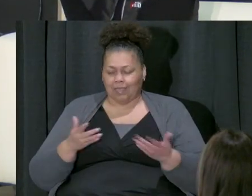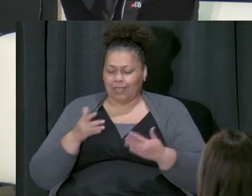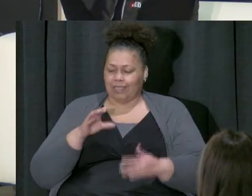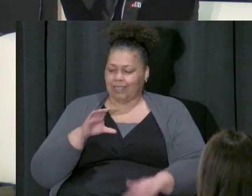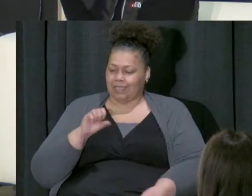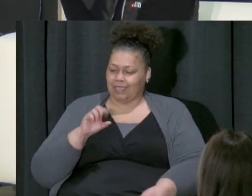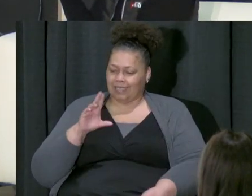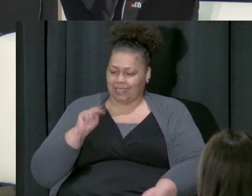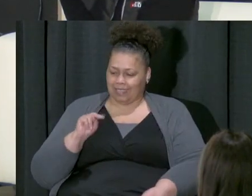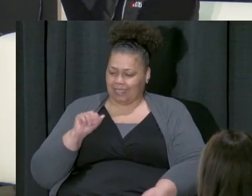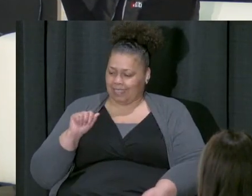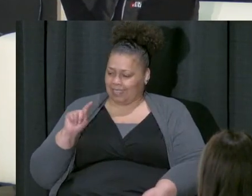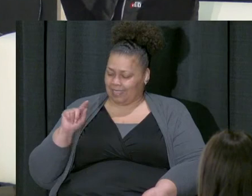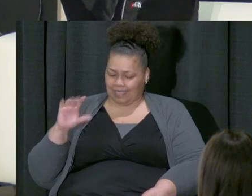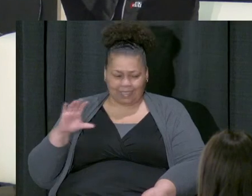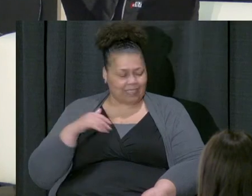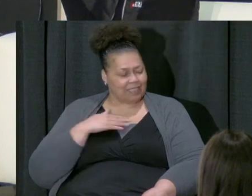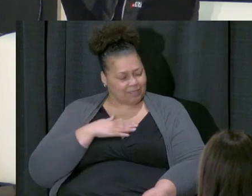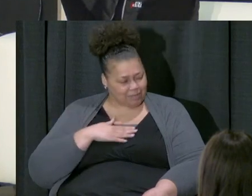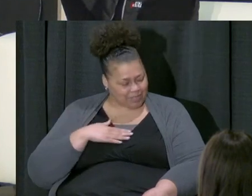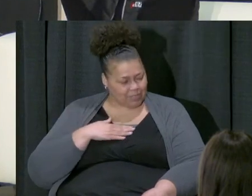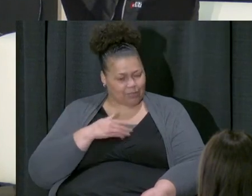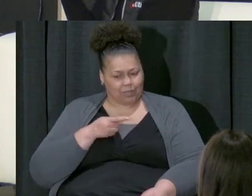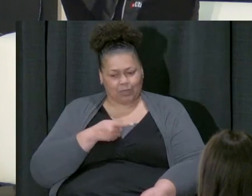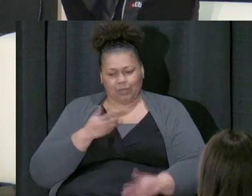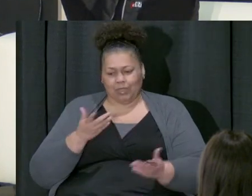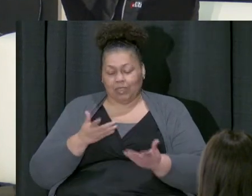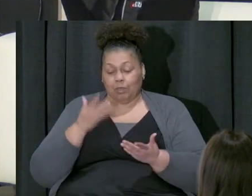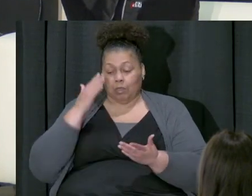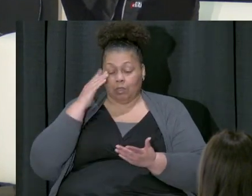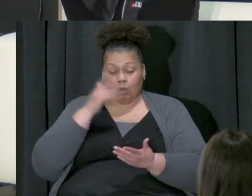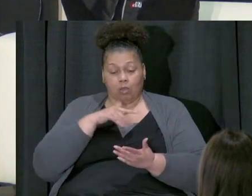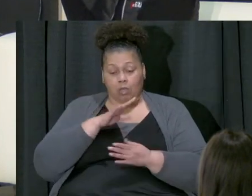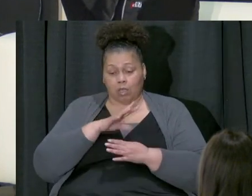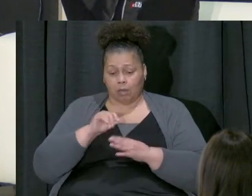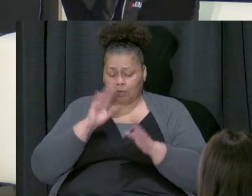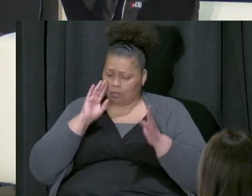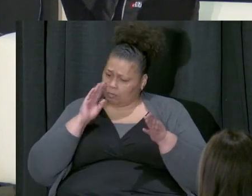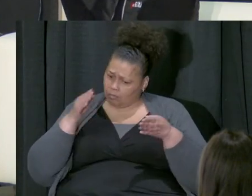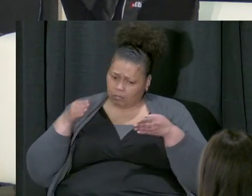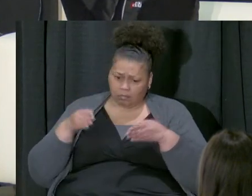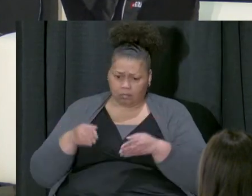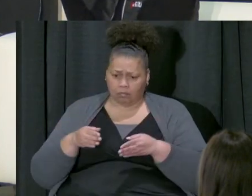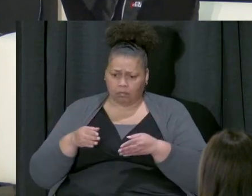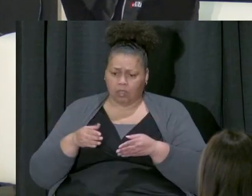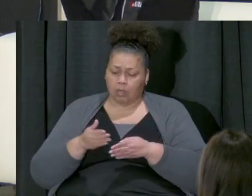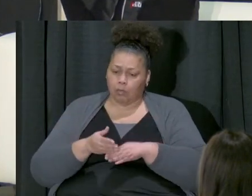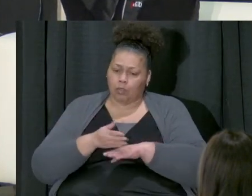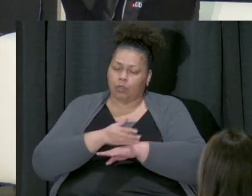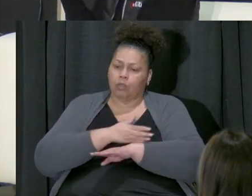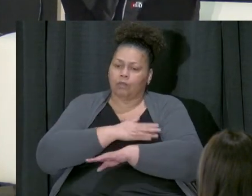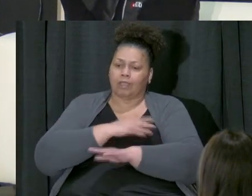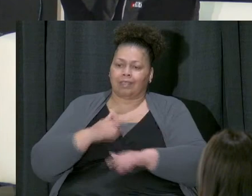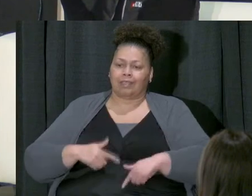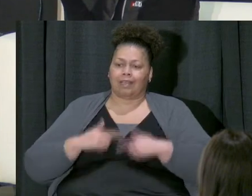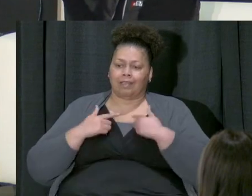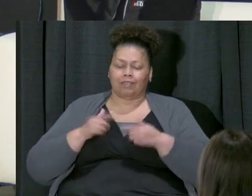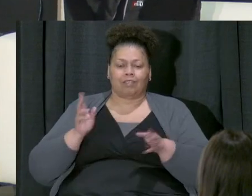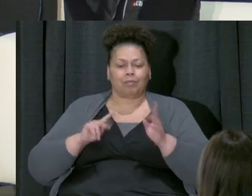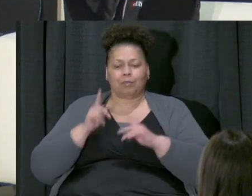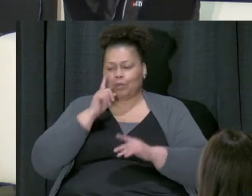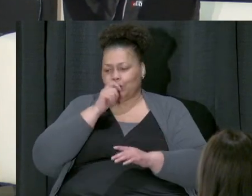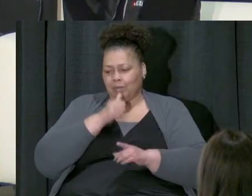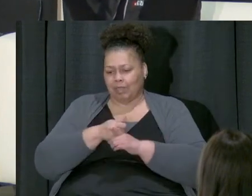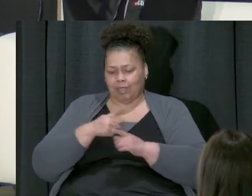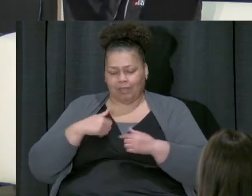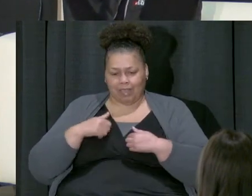It's a pleasure to have you here, and we know that your company is dedicated to improving the lives of individuals with dyslexia. Thank we you are. So much for being our guest. Thank